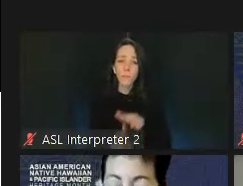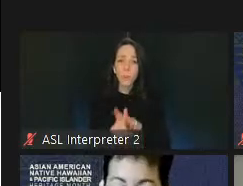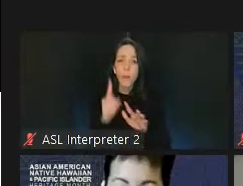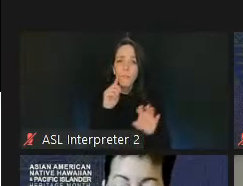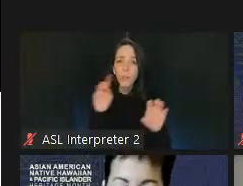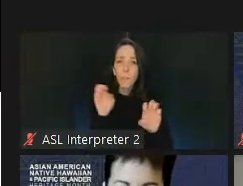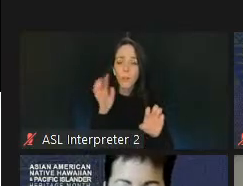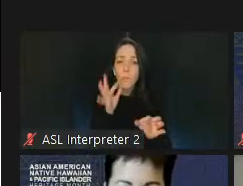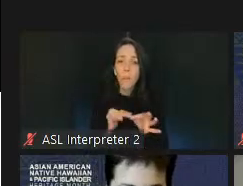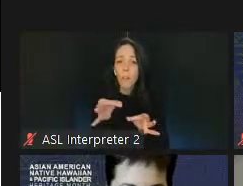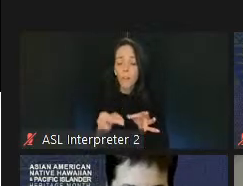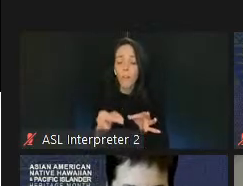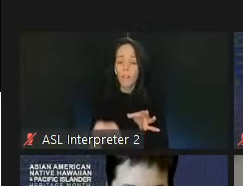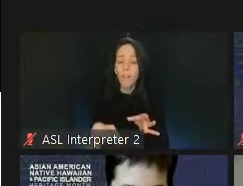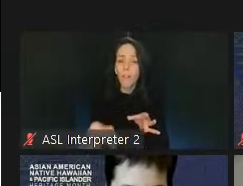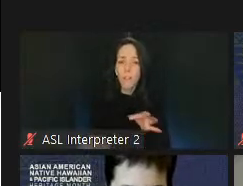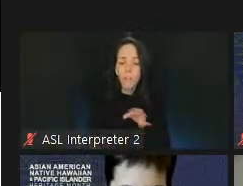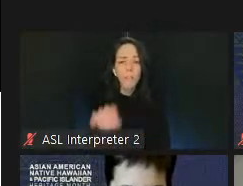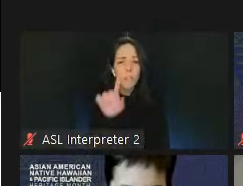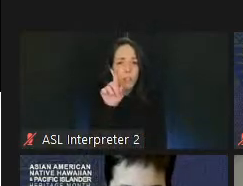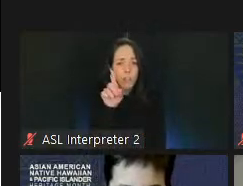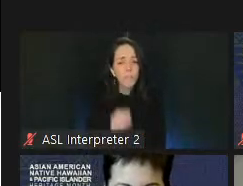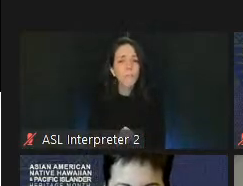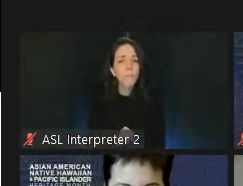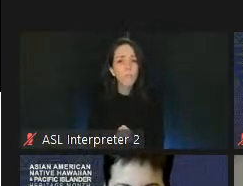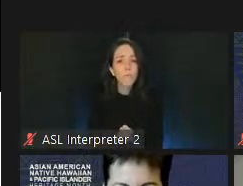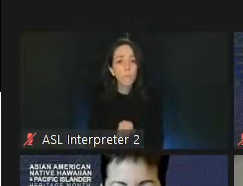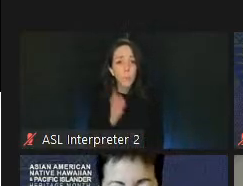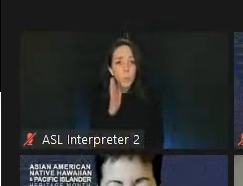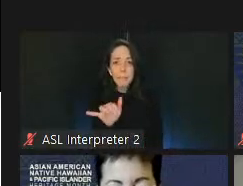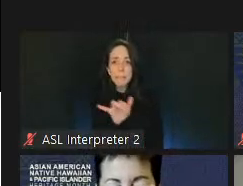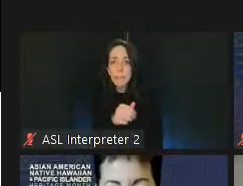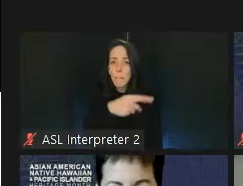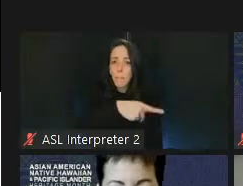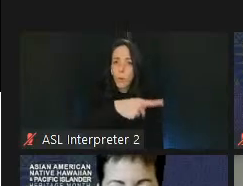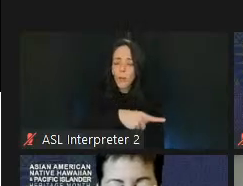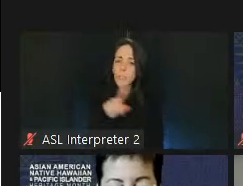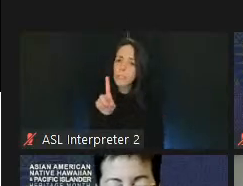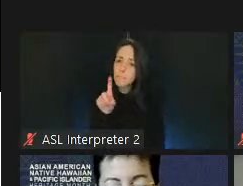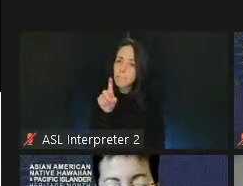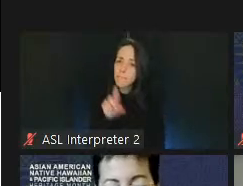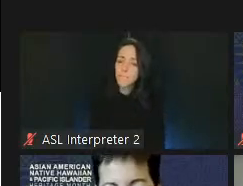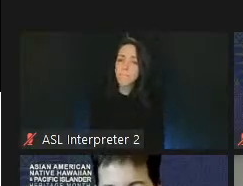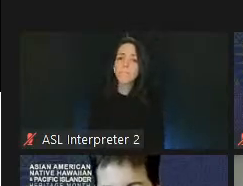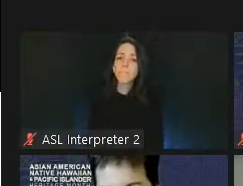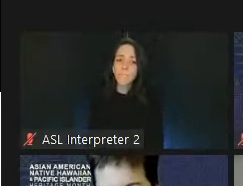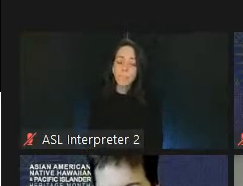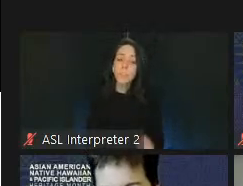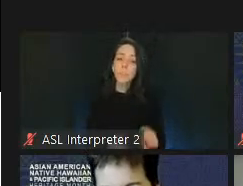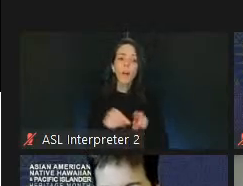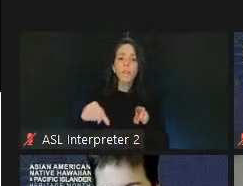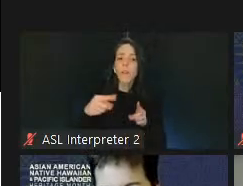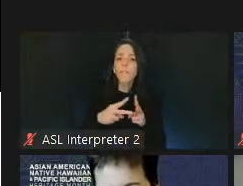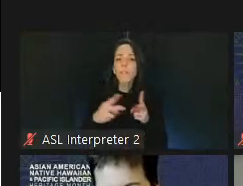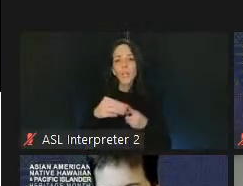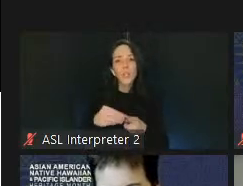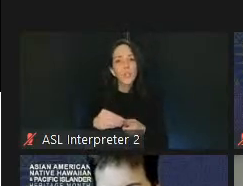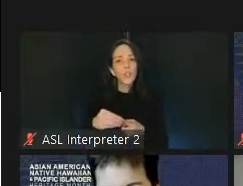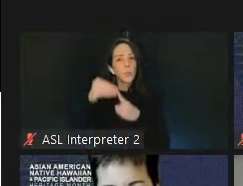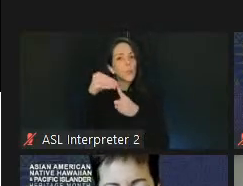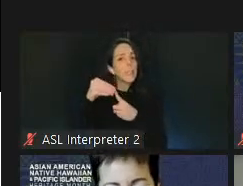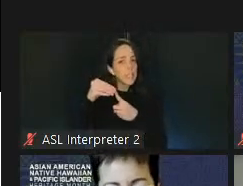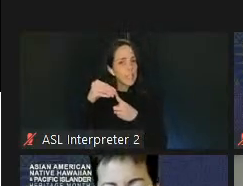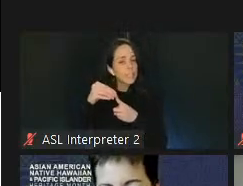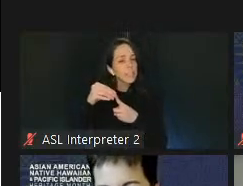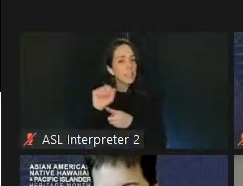us? And are we going to be looking at some of the things like we see in Portland? And also we have a pretty unique, just a kind of side comment to that, we have a